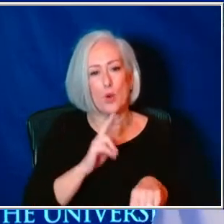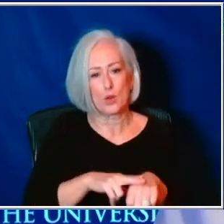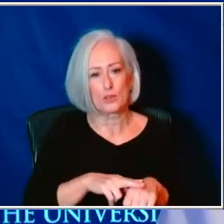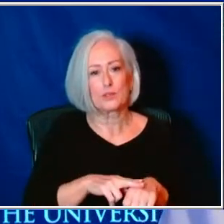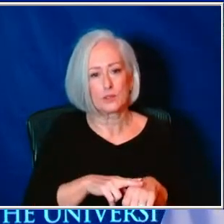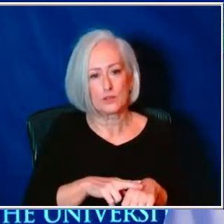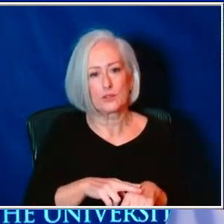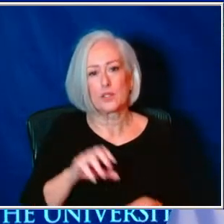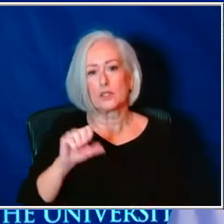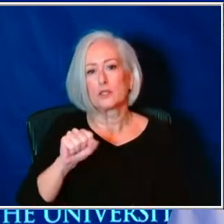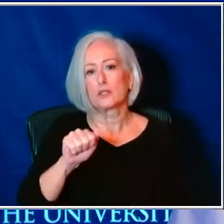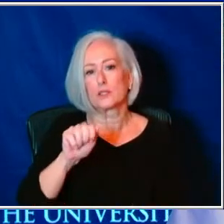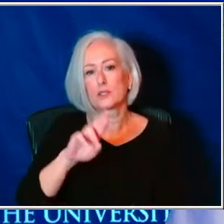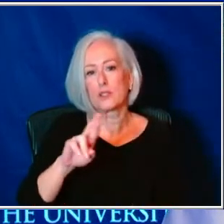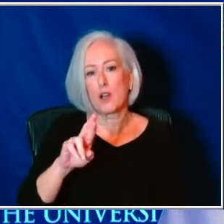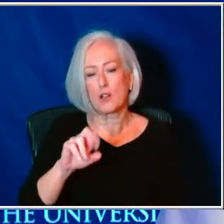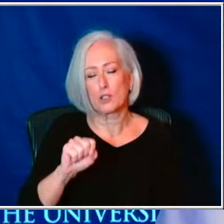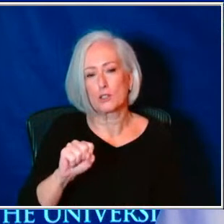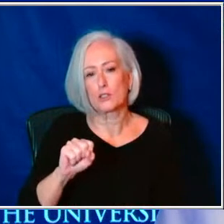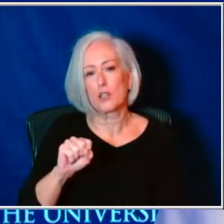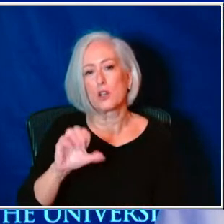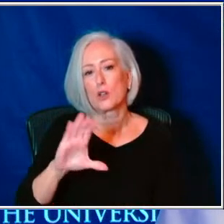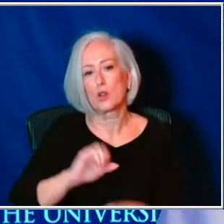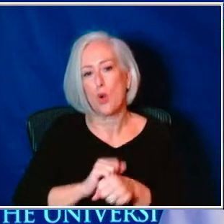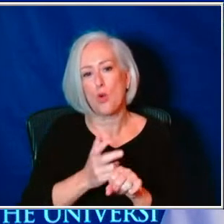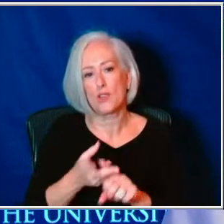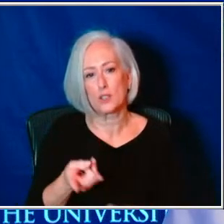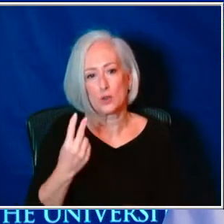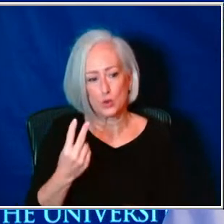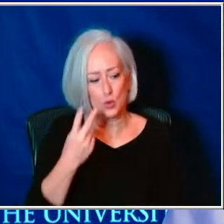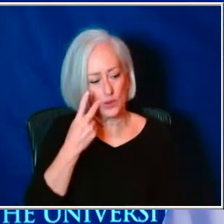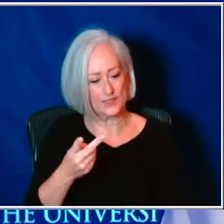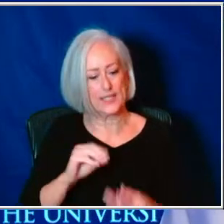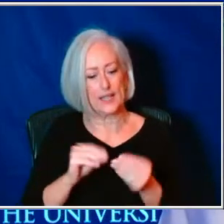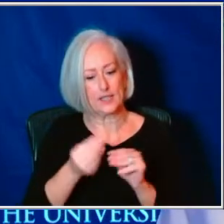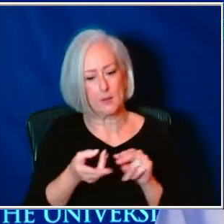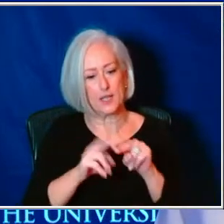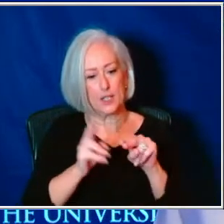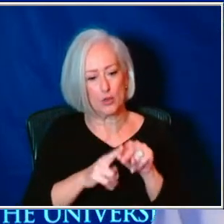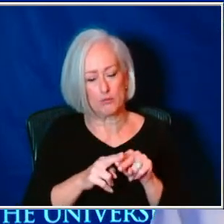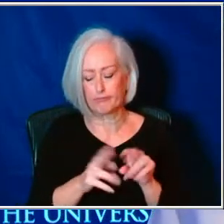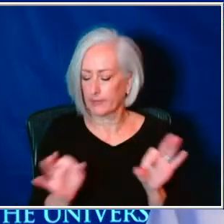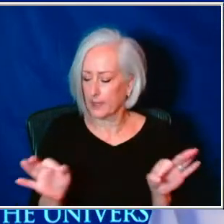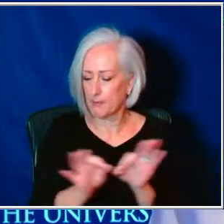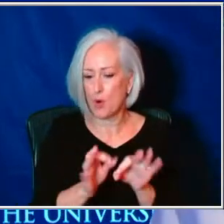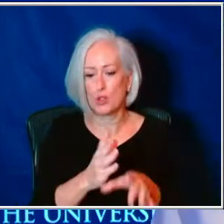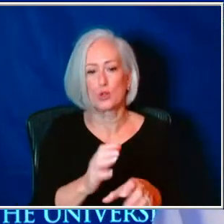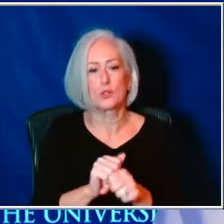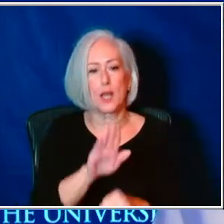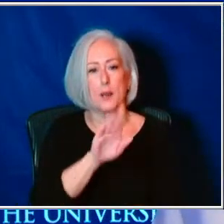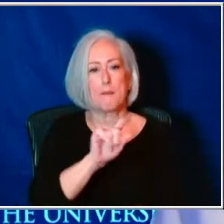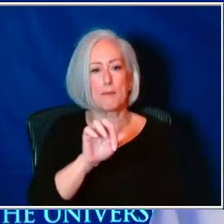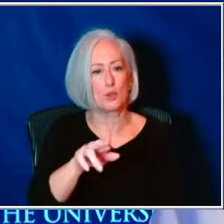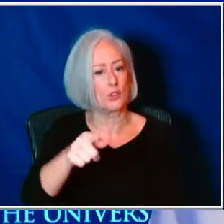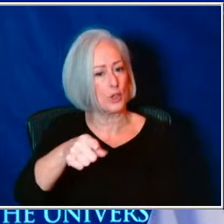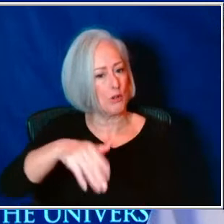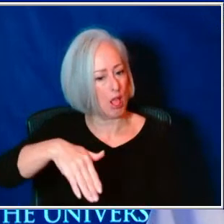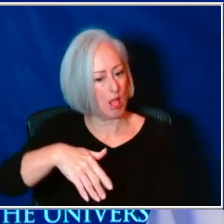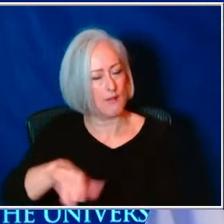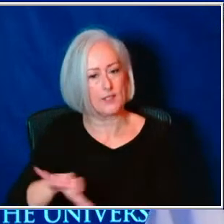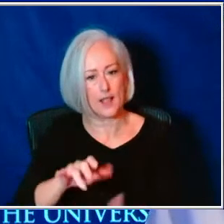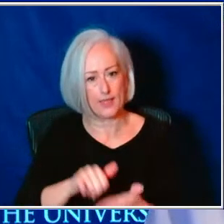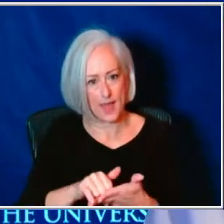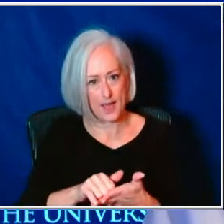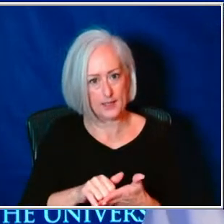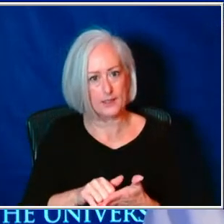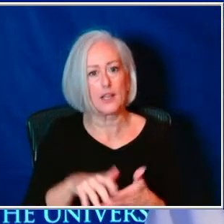numbers here, our COVID hospitalizations, vitally important to get boosted if you haven't. Be up to date with your vaccines. And again, if